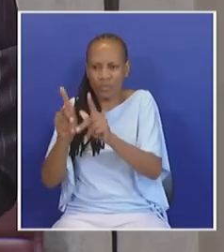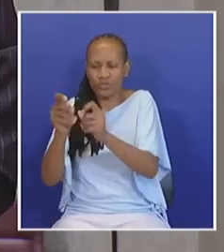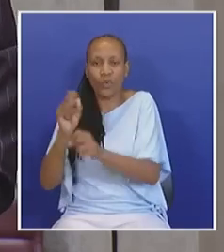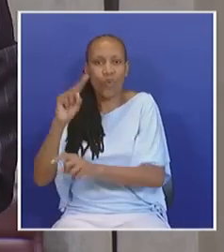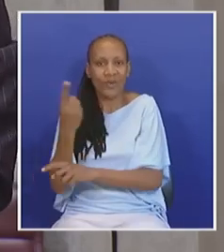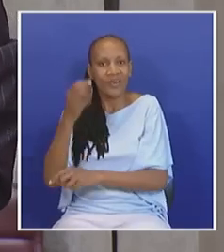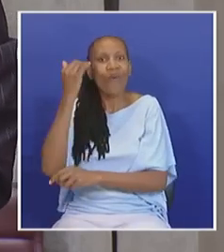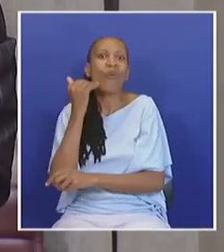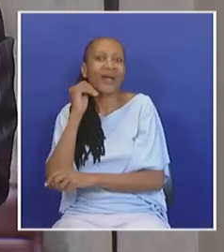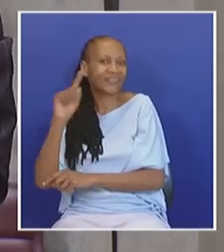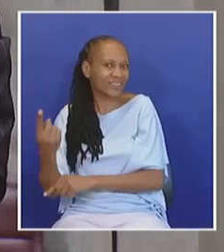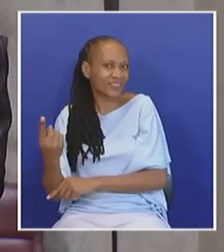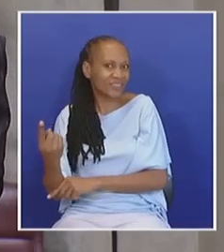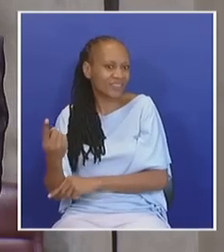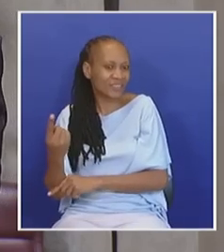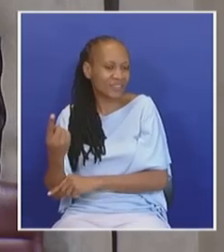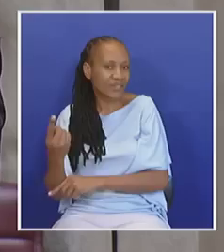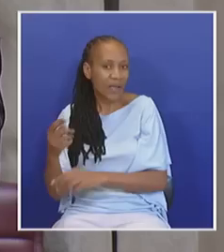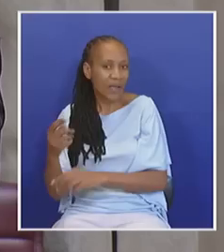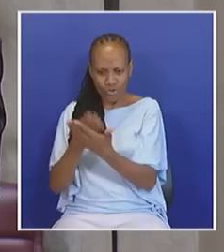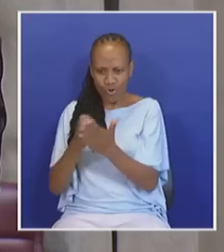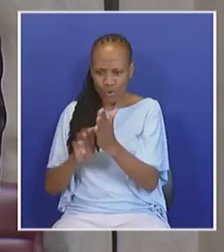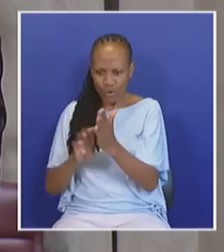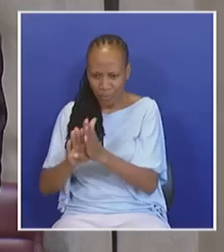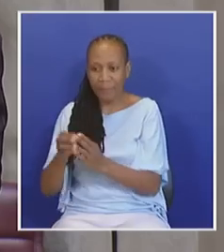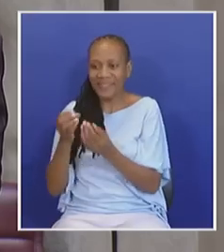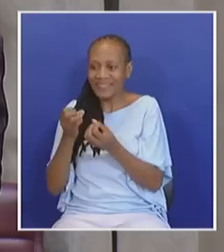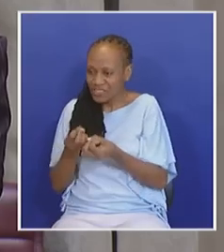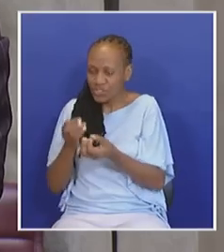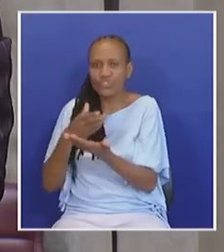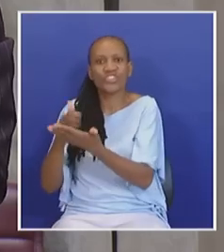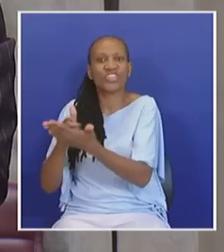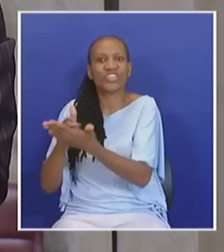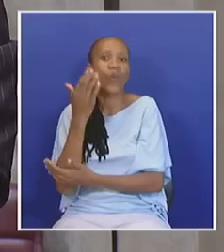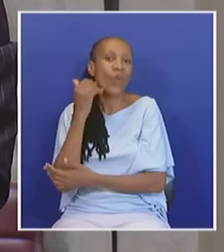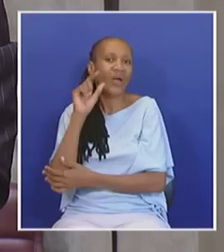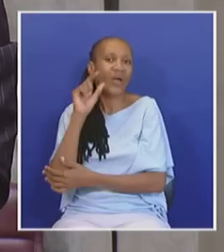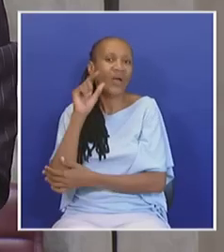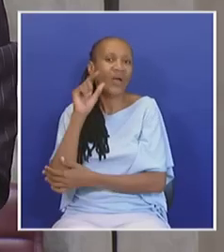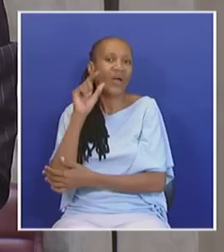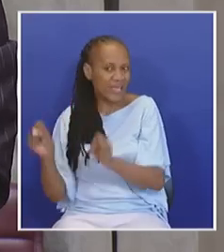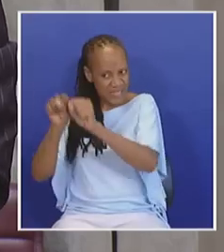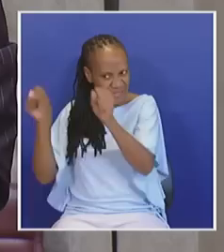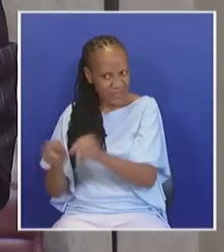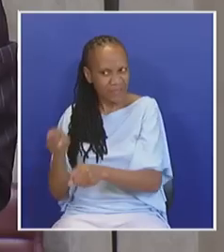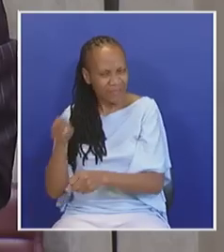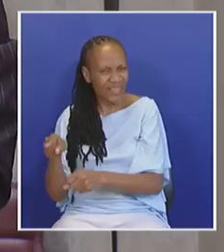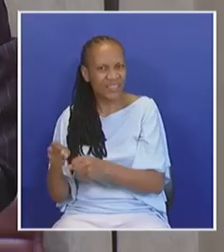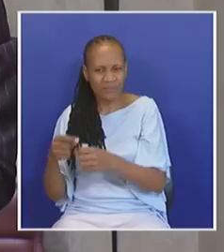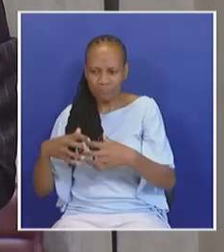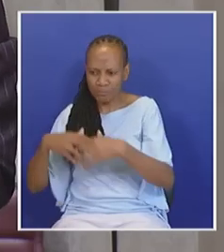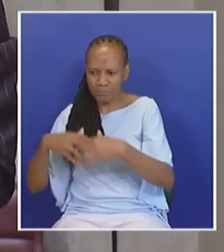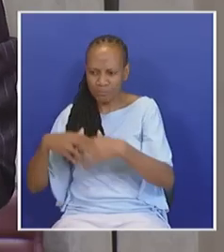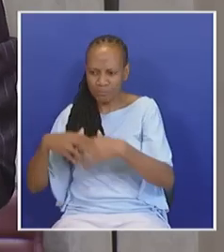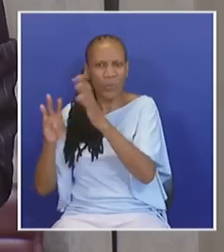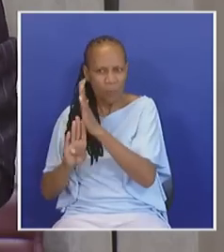to give them a stake and thus offer them something to defend. They invented a system of the most brutish political